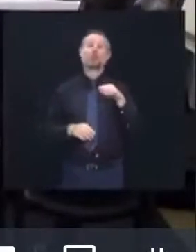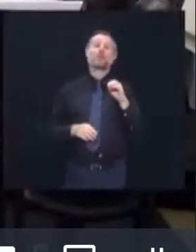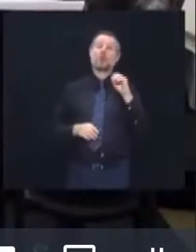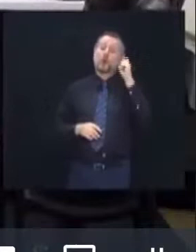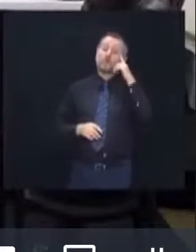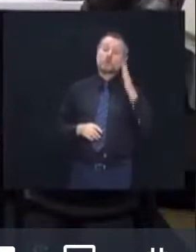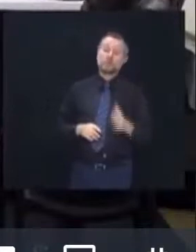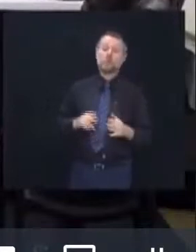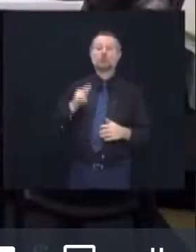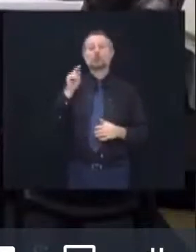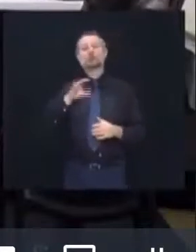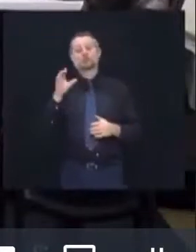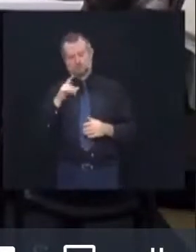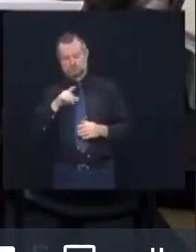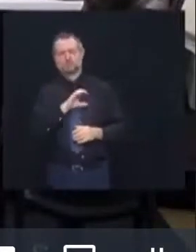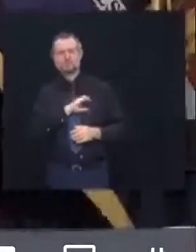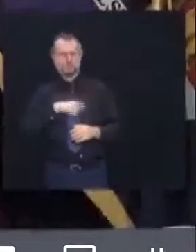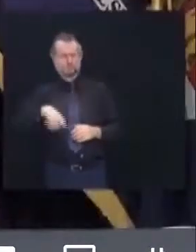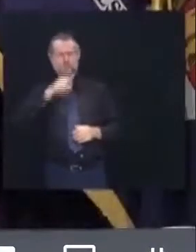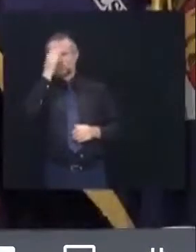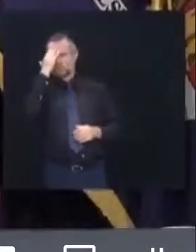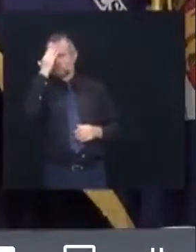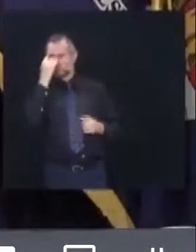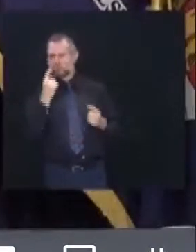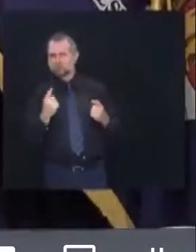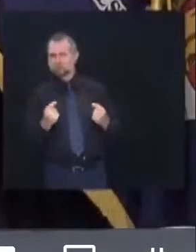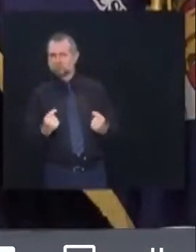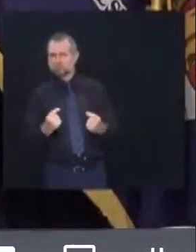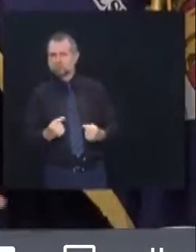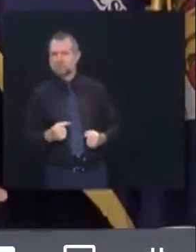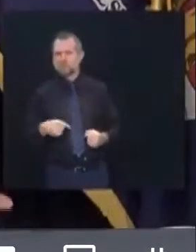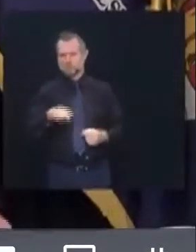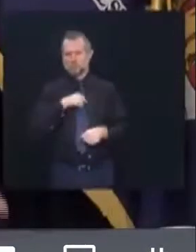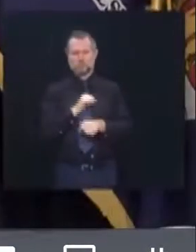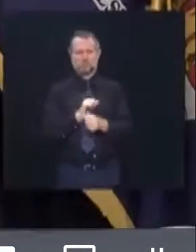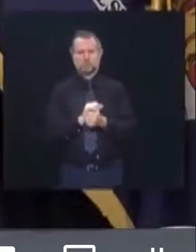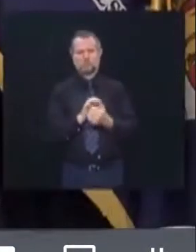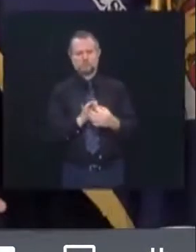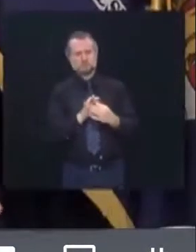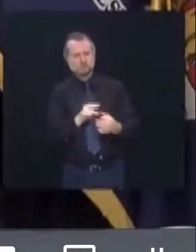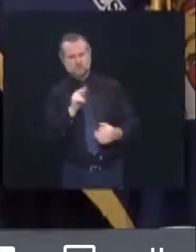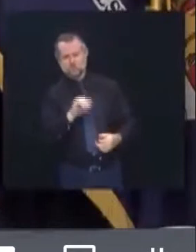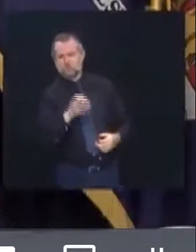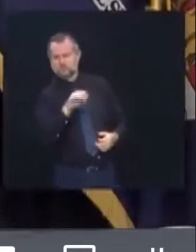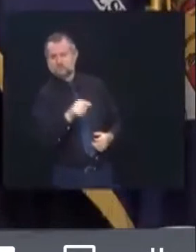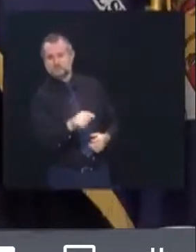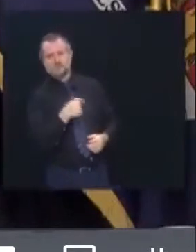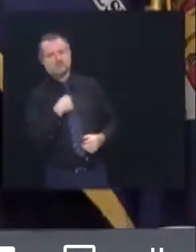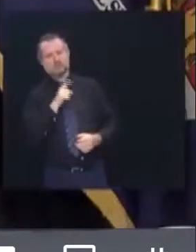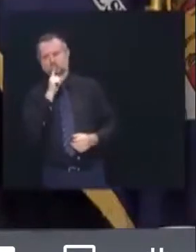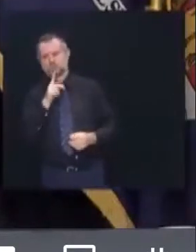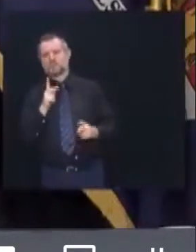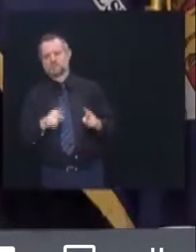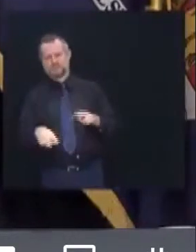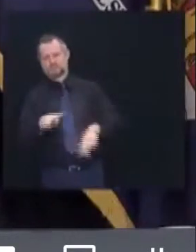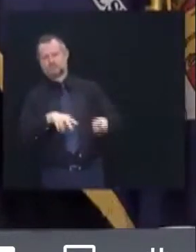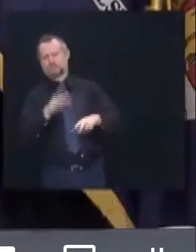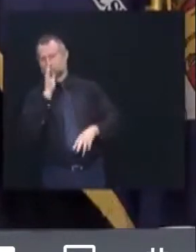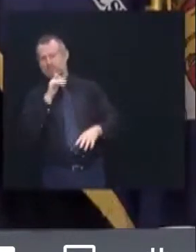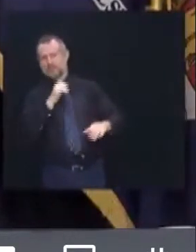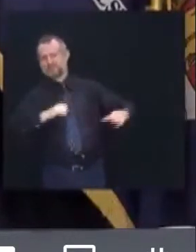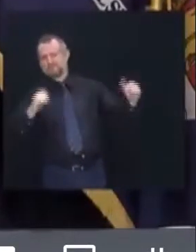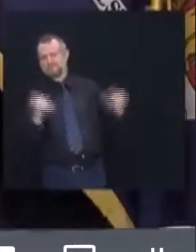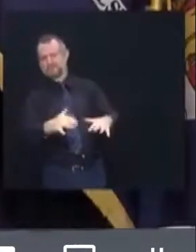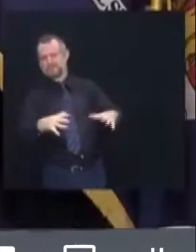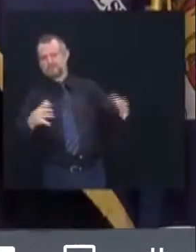of it. We did it with the city. They're aware of it. I'm sure that they're going to have people monitoring it. Look,